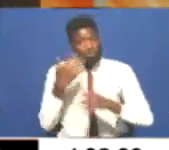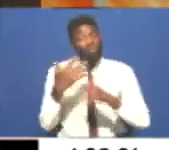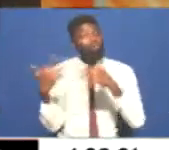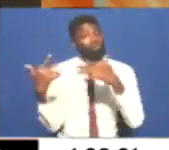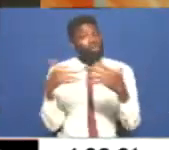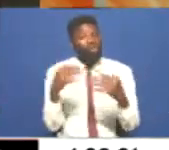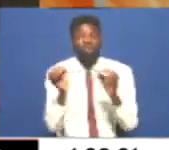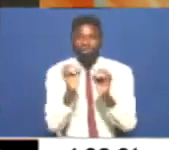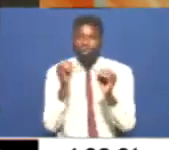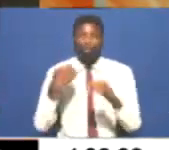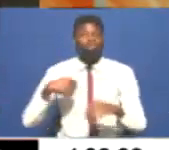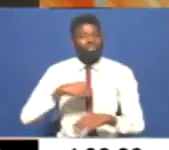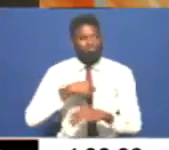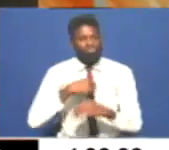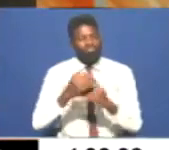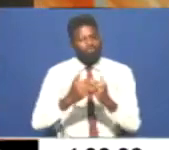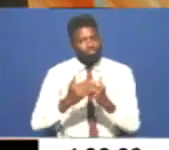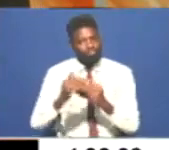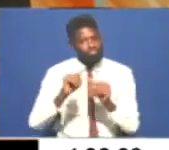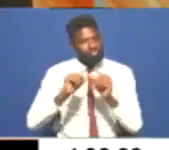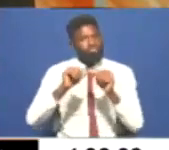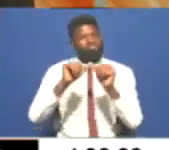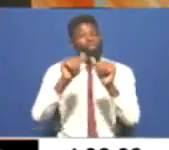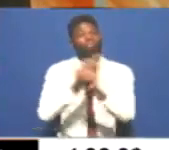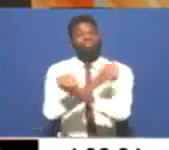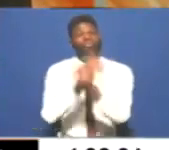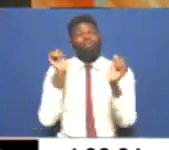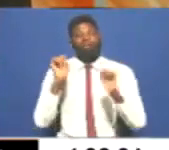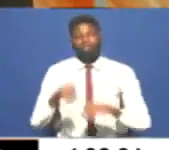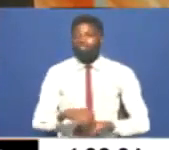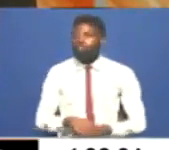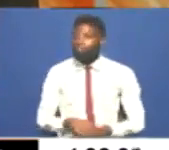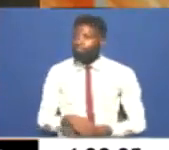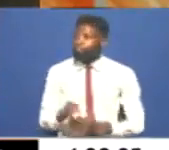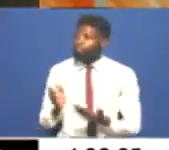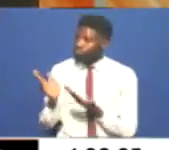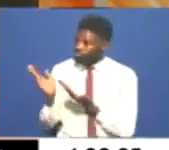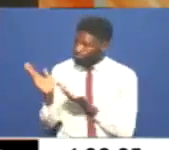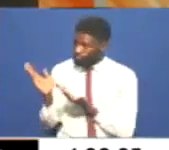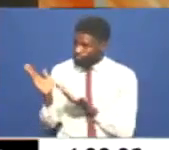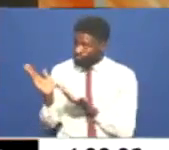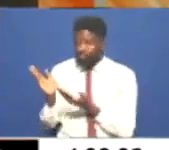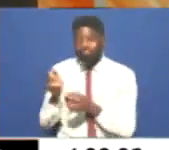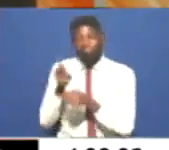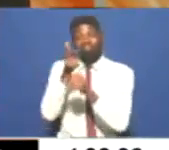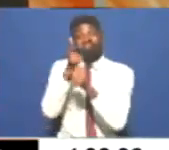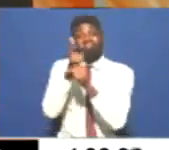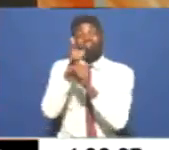And the Lord will. All right, there, as you can see, live pictures there